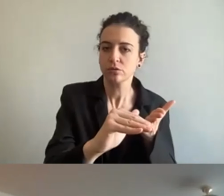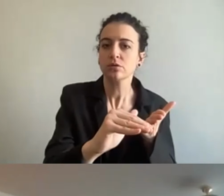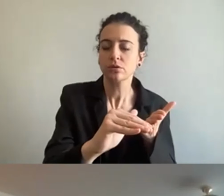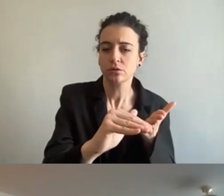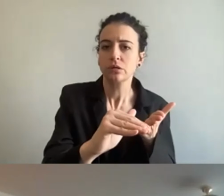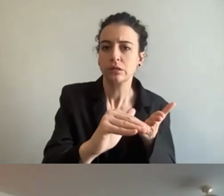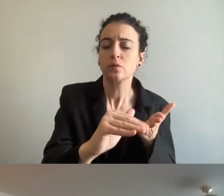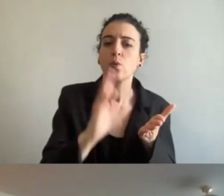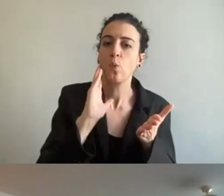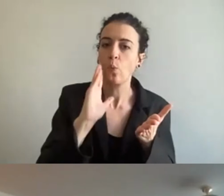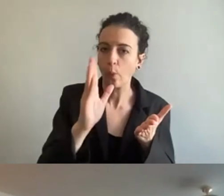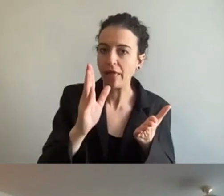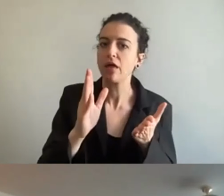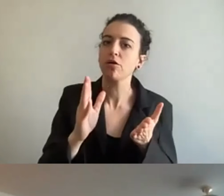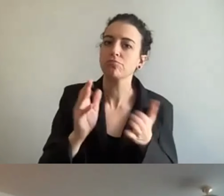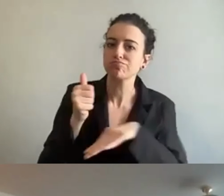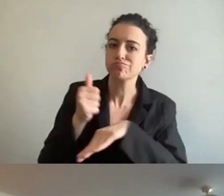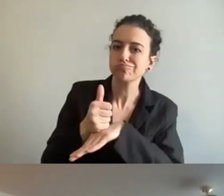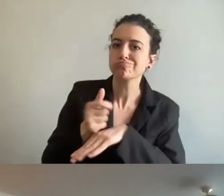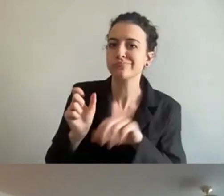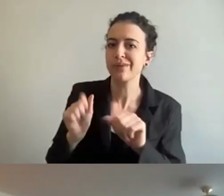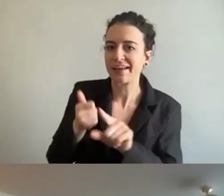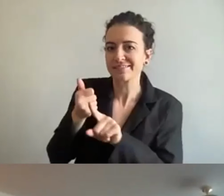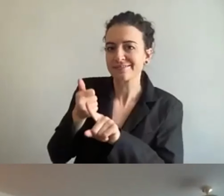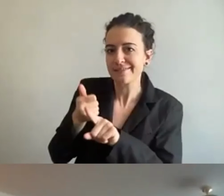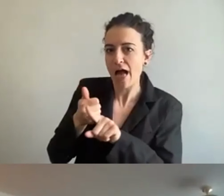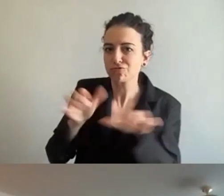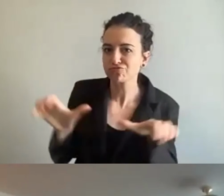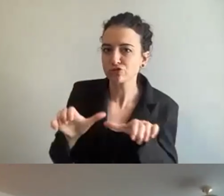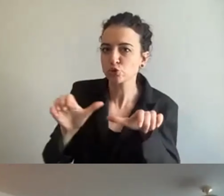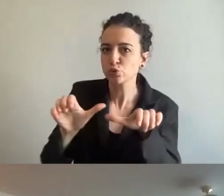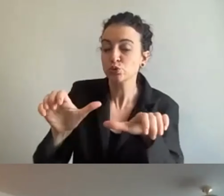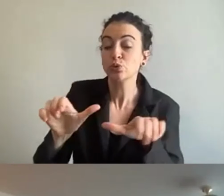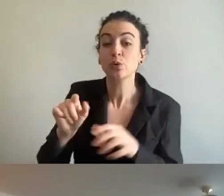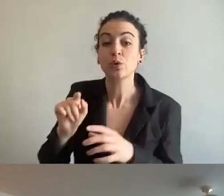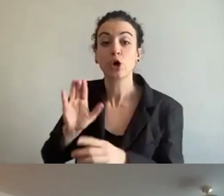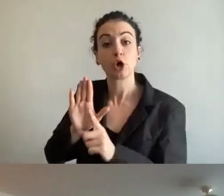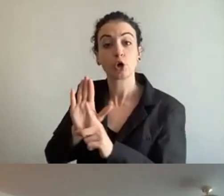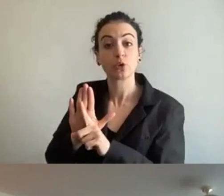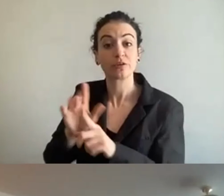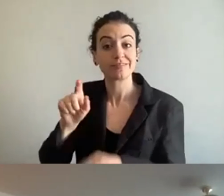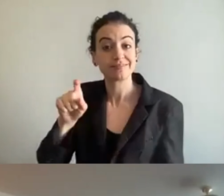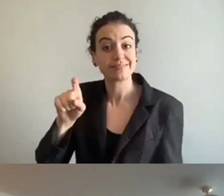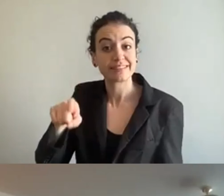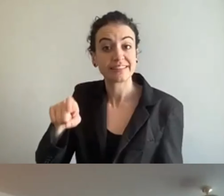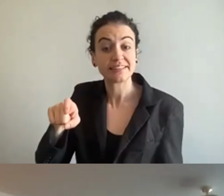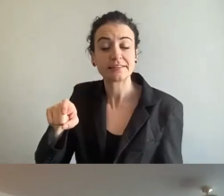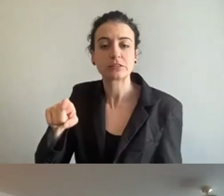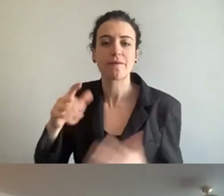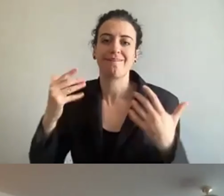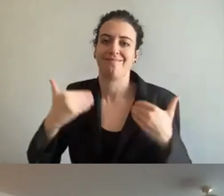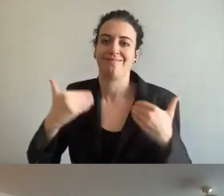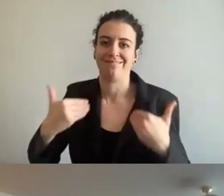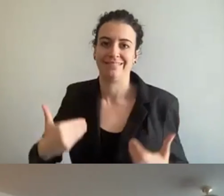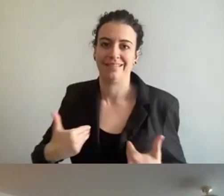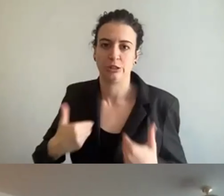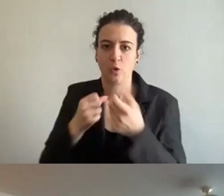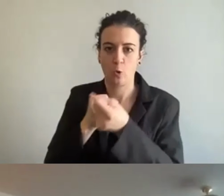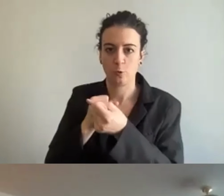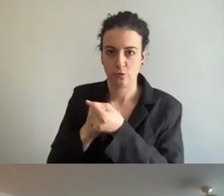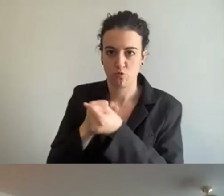the access to do, but needs physical help. And there's